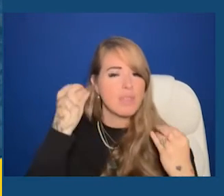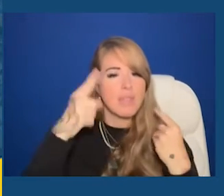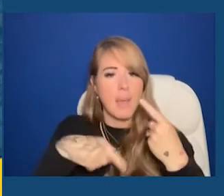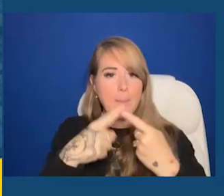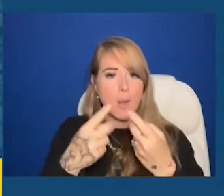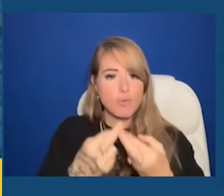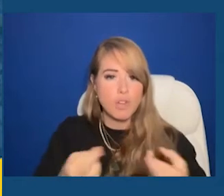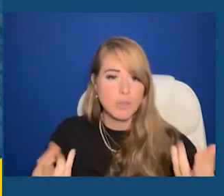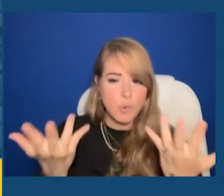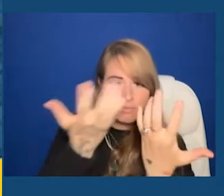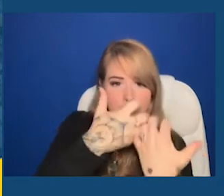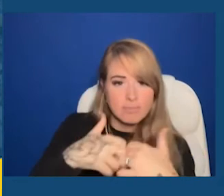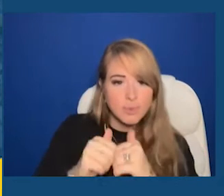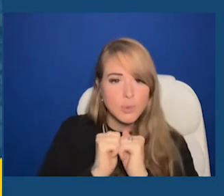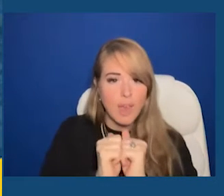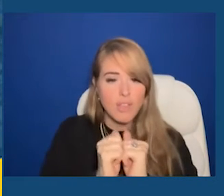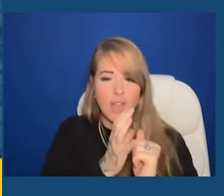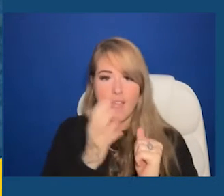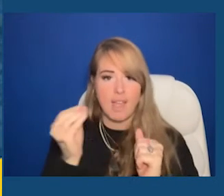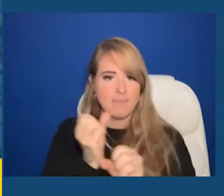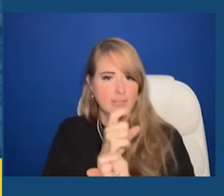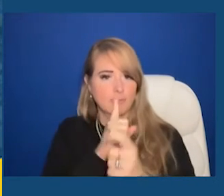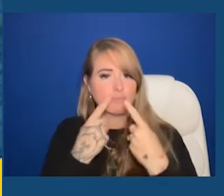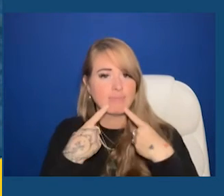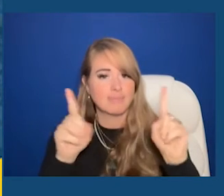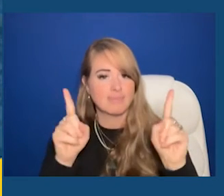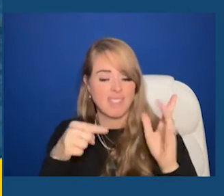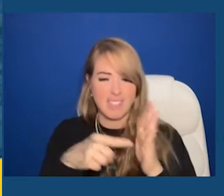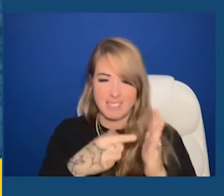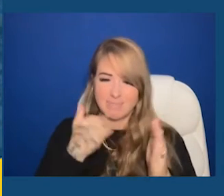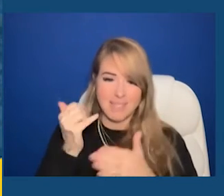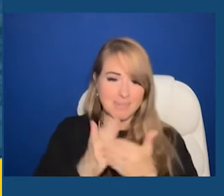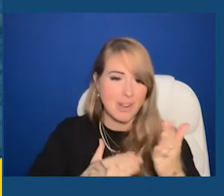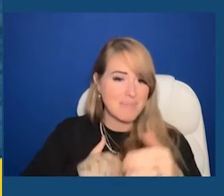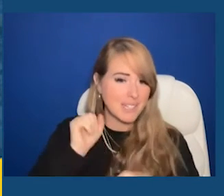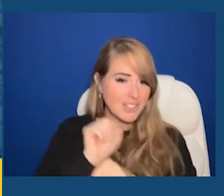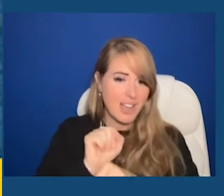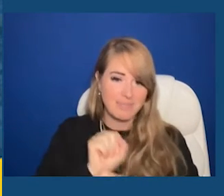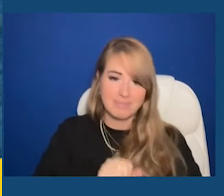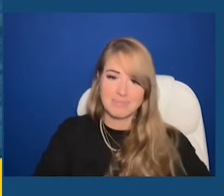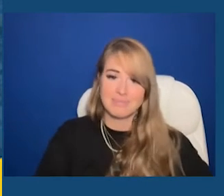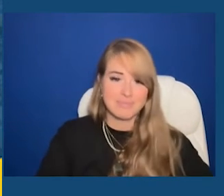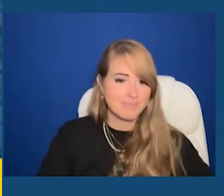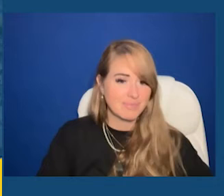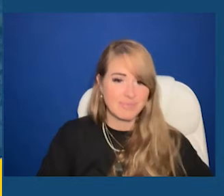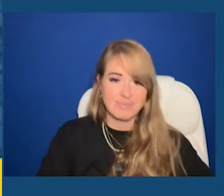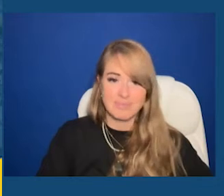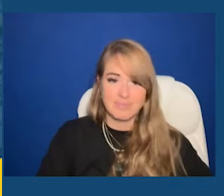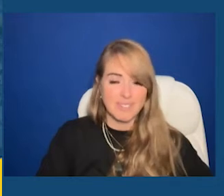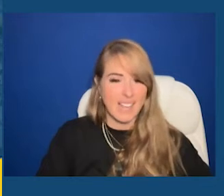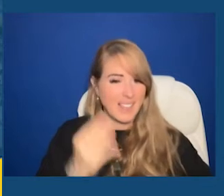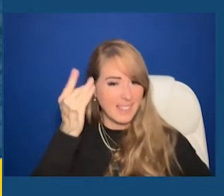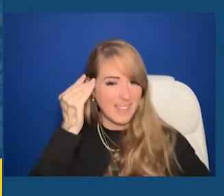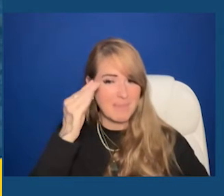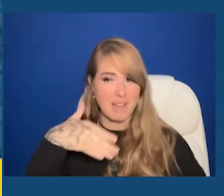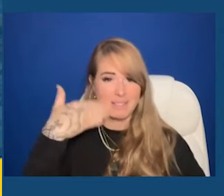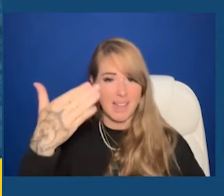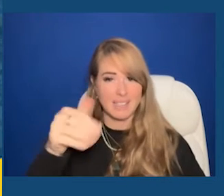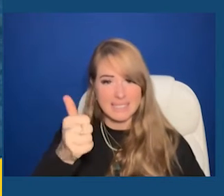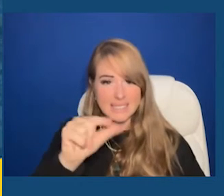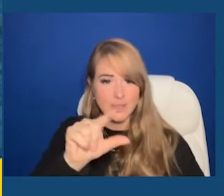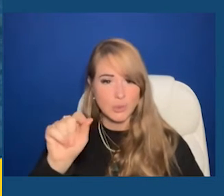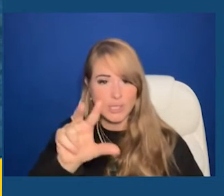it done? This is the best part of my job, getting to think about the next decades that lie